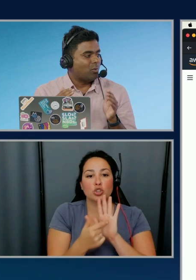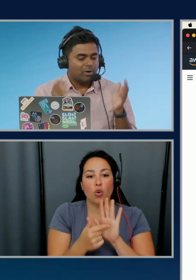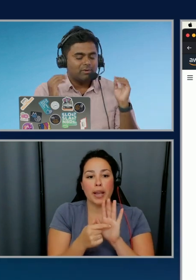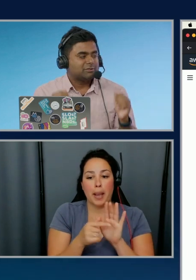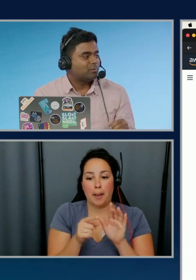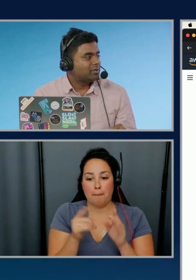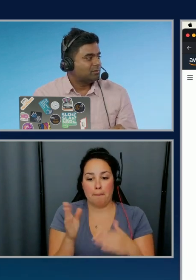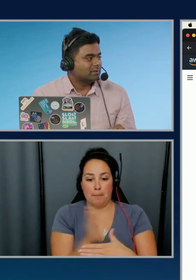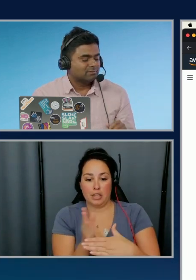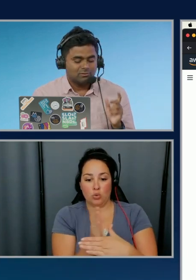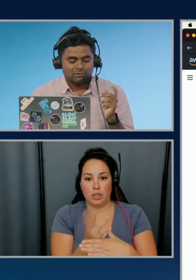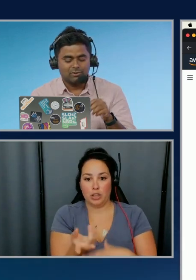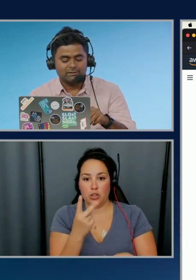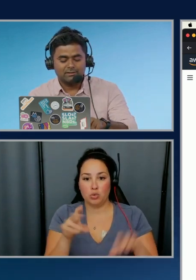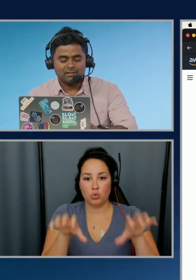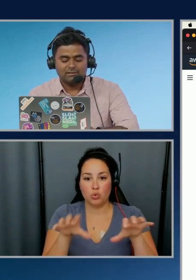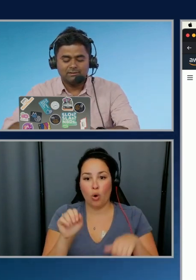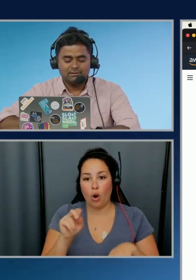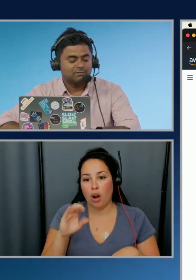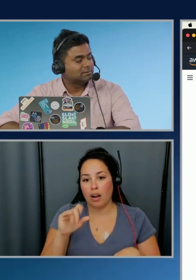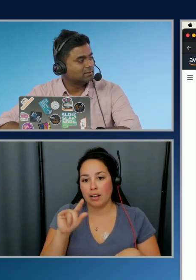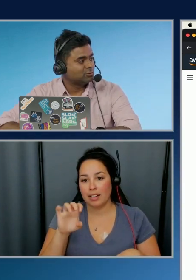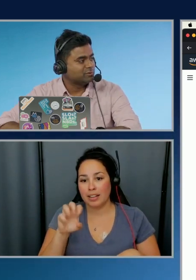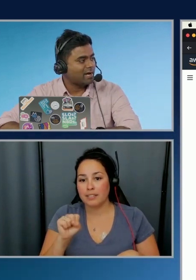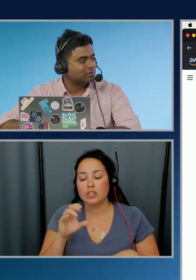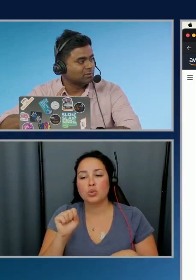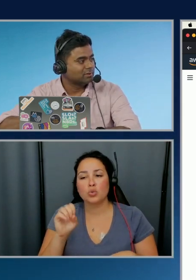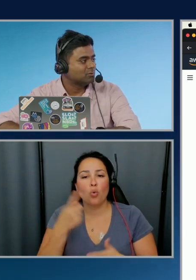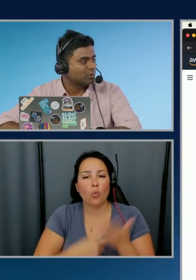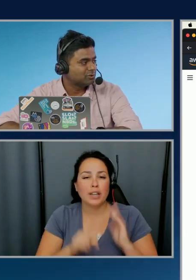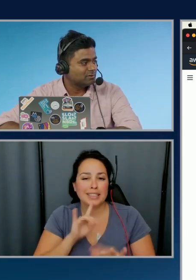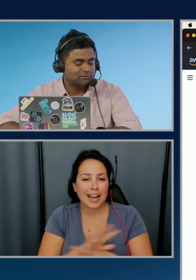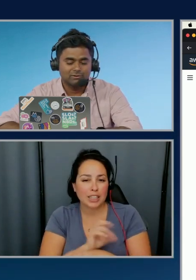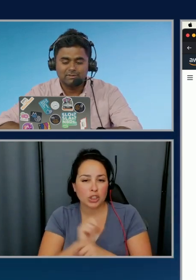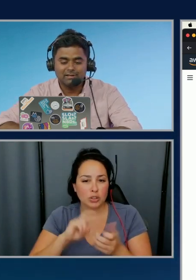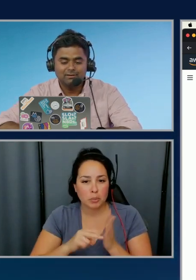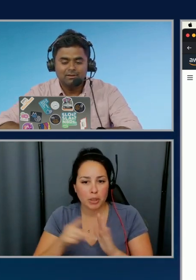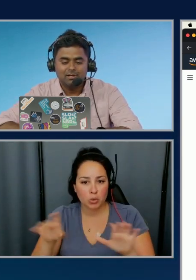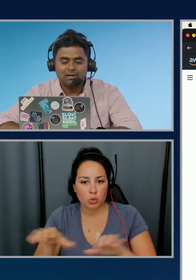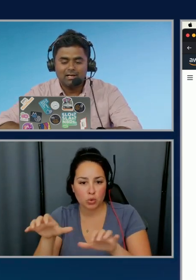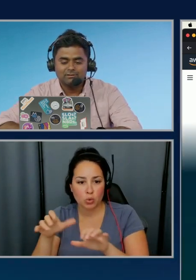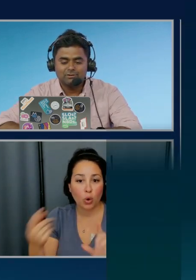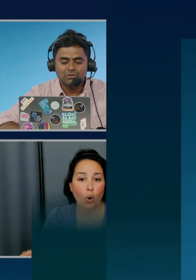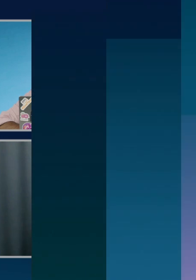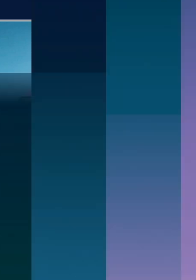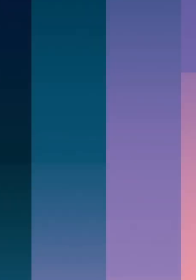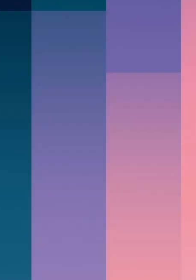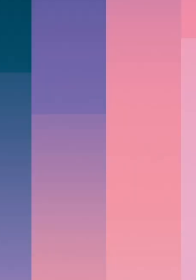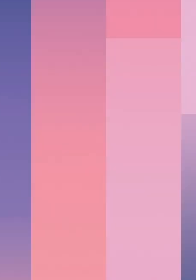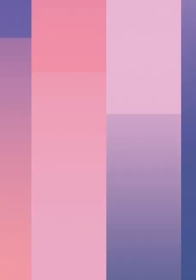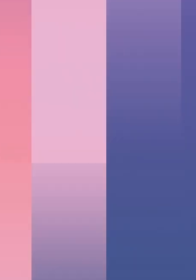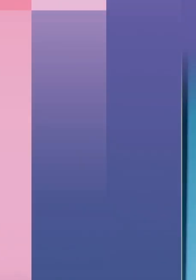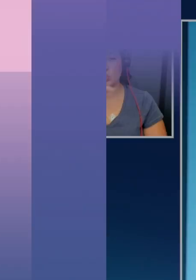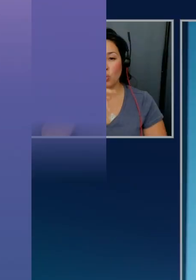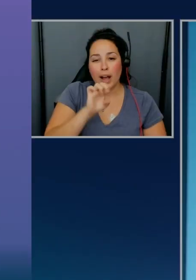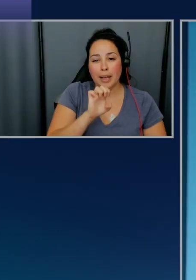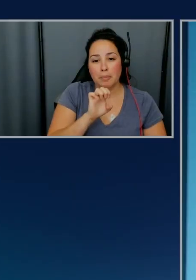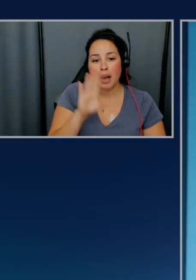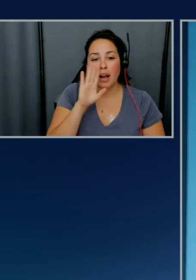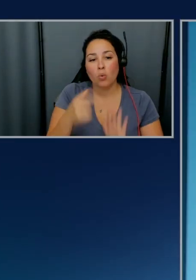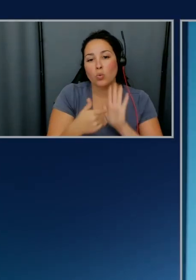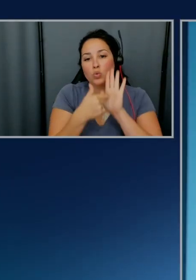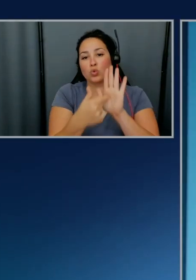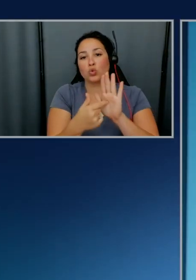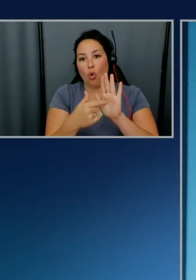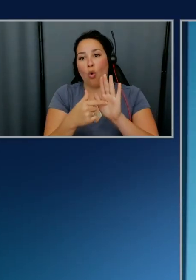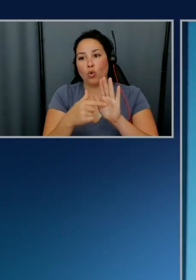Yes. What do we achieve by doing this? So let's actually switch back to a visual, to the slide, and I'll actually show you the fundamental primitives